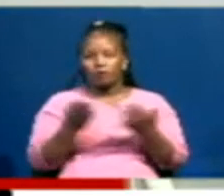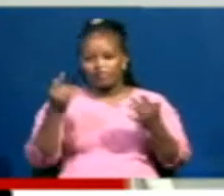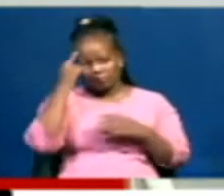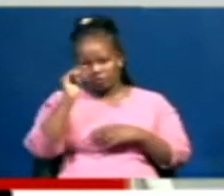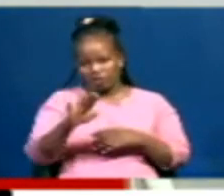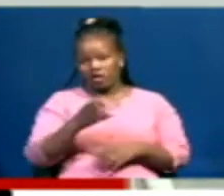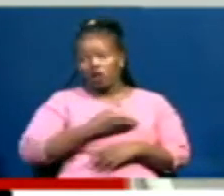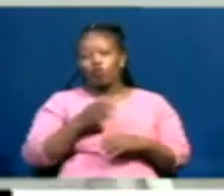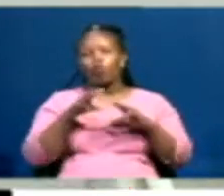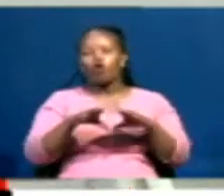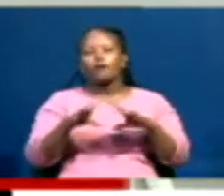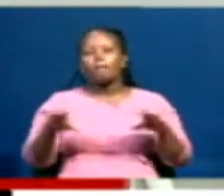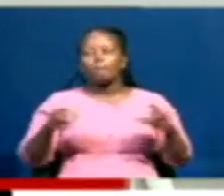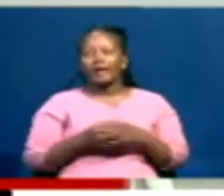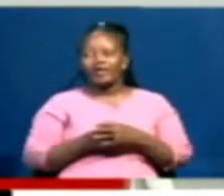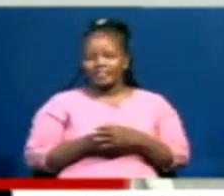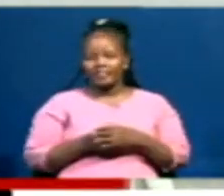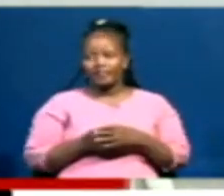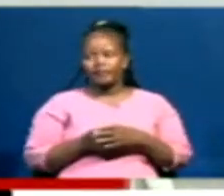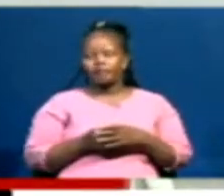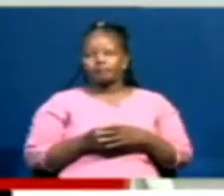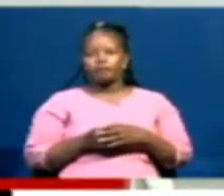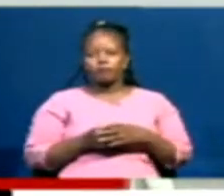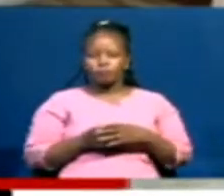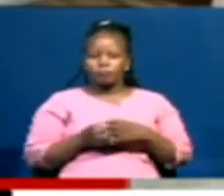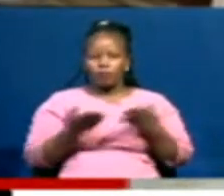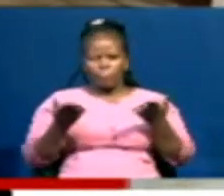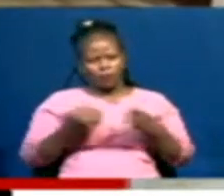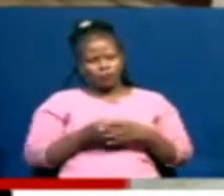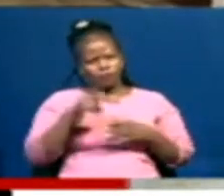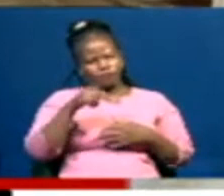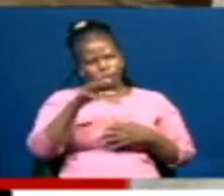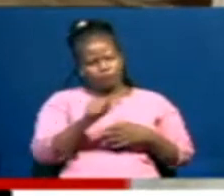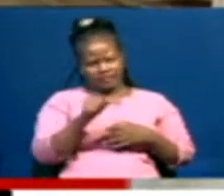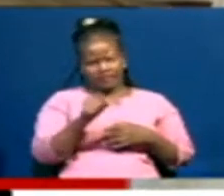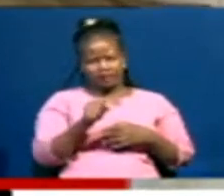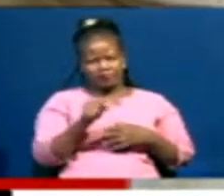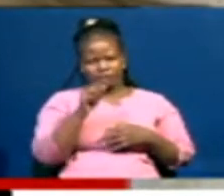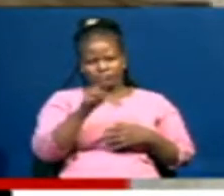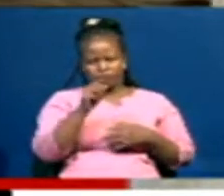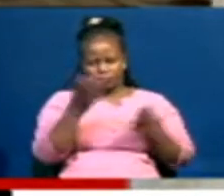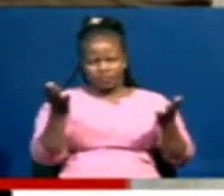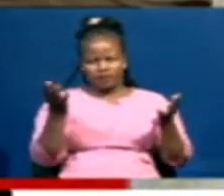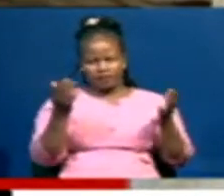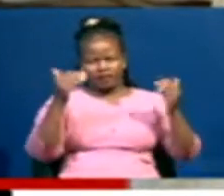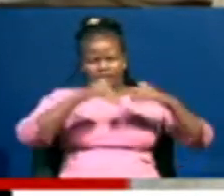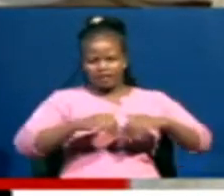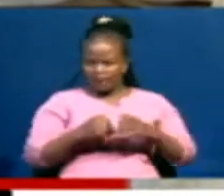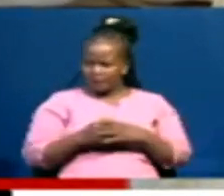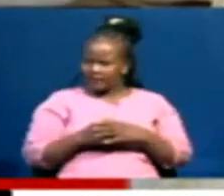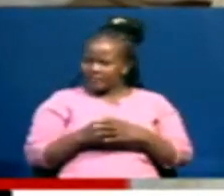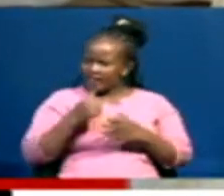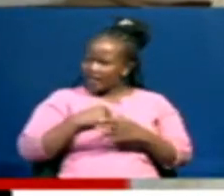I've been having with several countries. Mm-hmm. Bwana Piers, I mean, this event, the Connected Summit, you know, has become a major